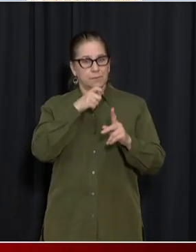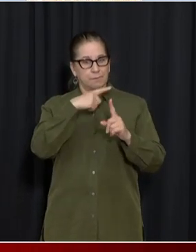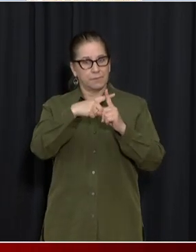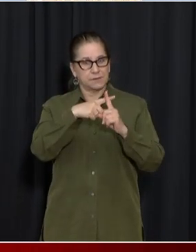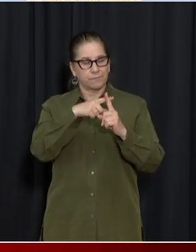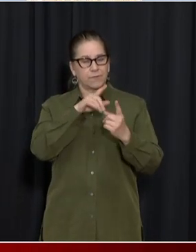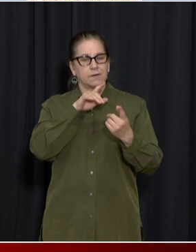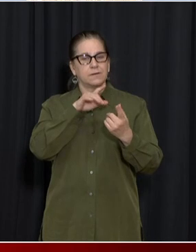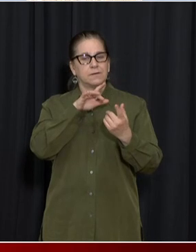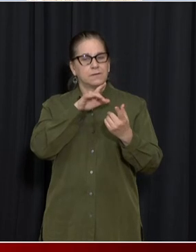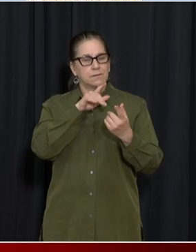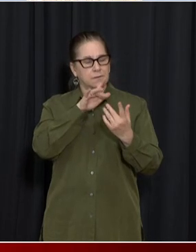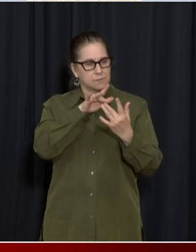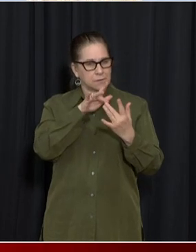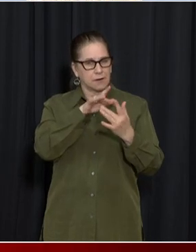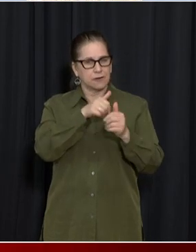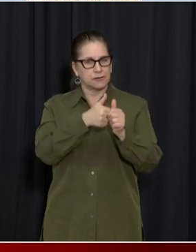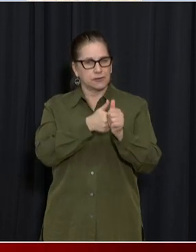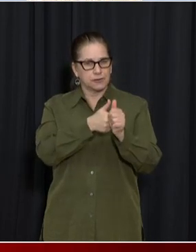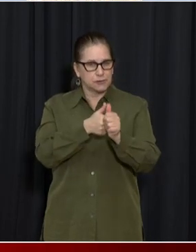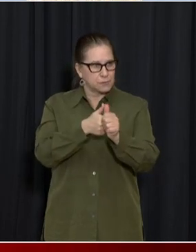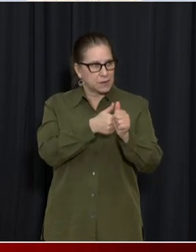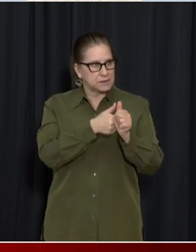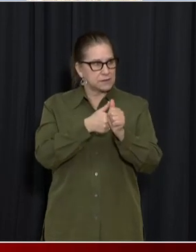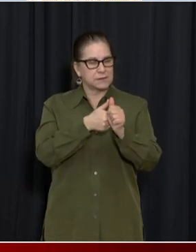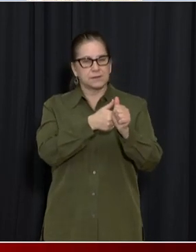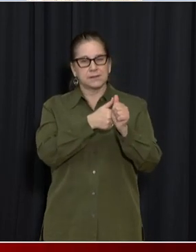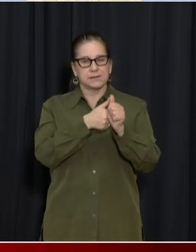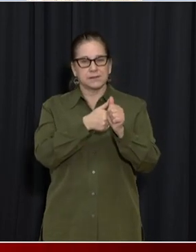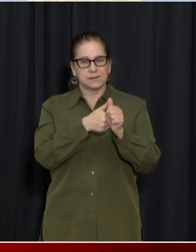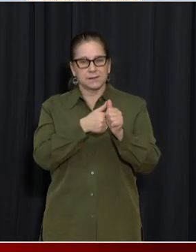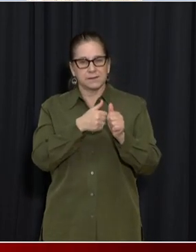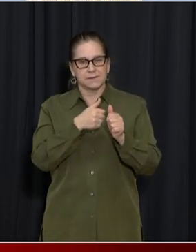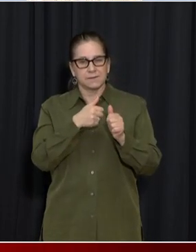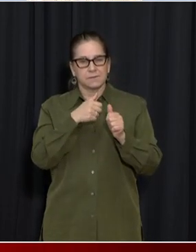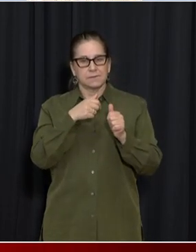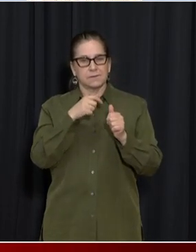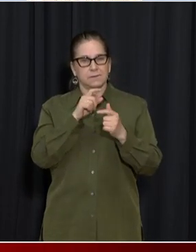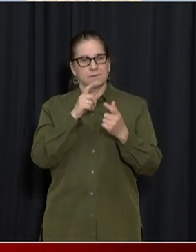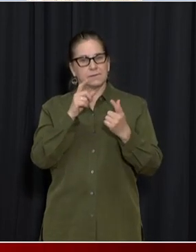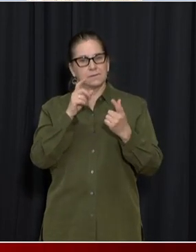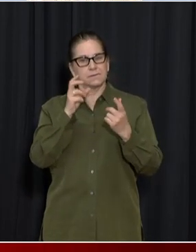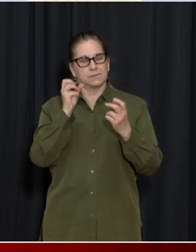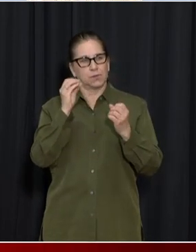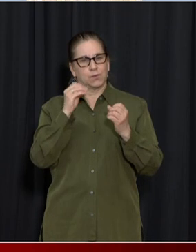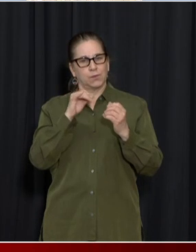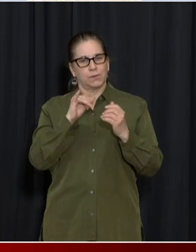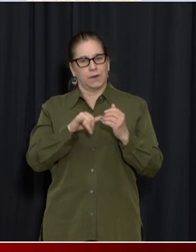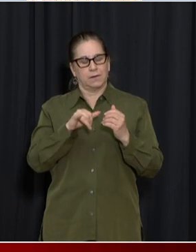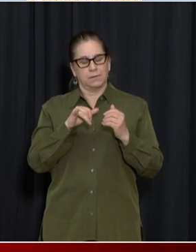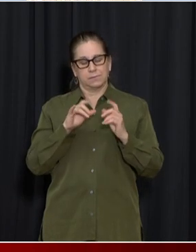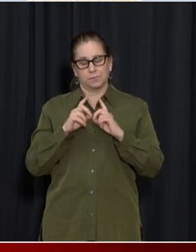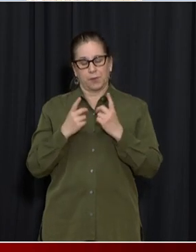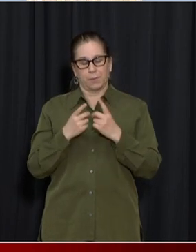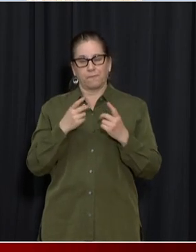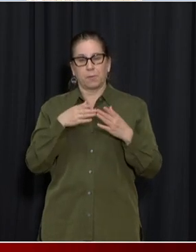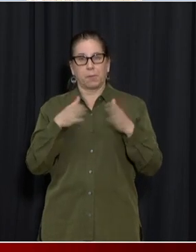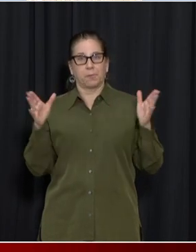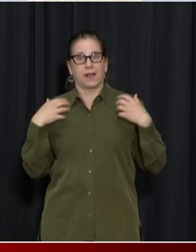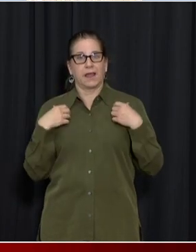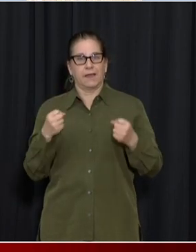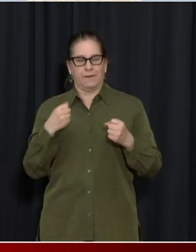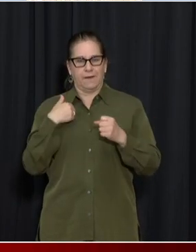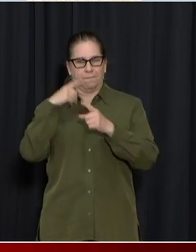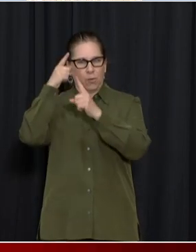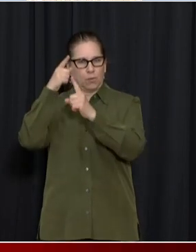contact tracing to be able to meet the goals laid out by the Department of Health. And that is, once we have